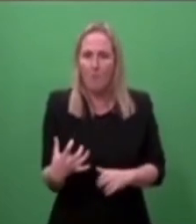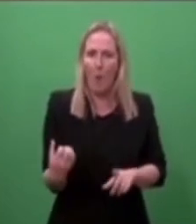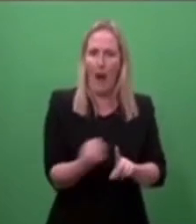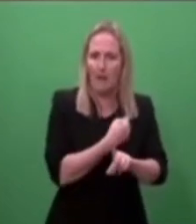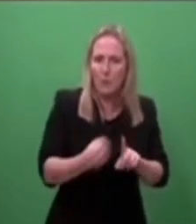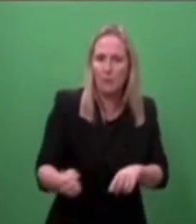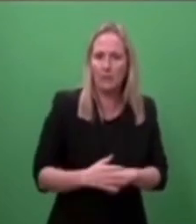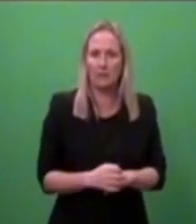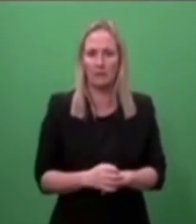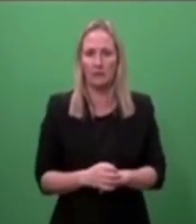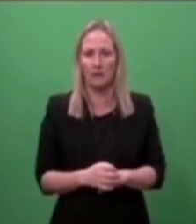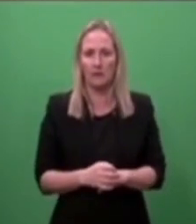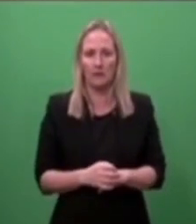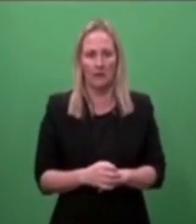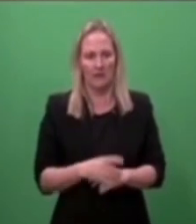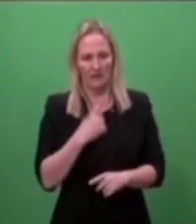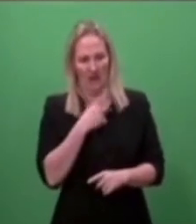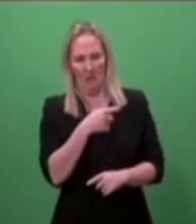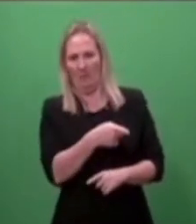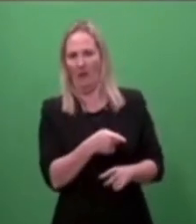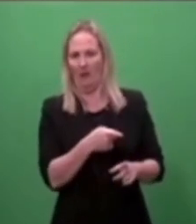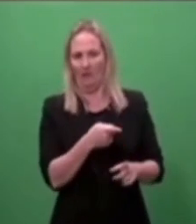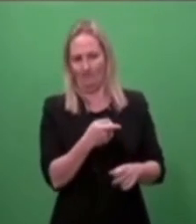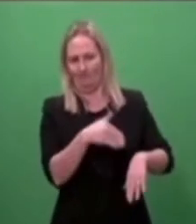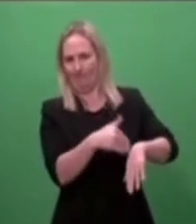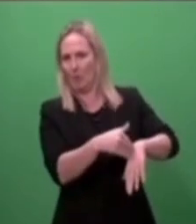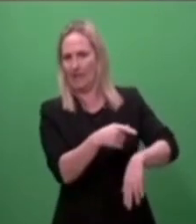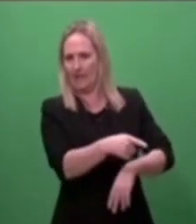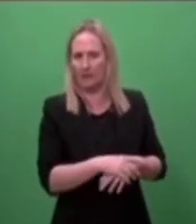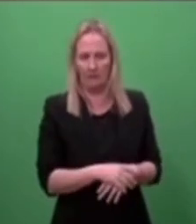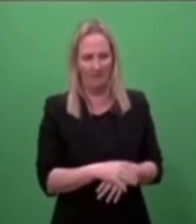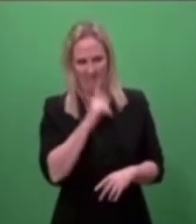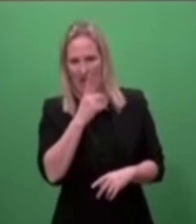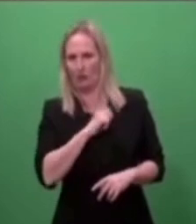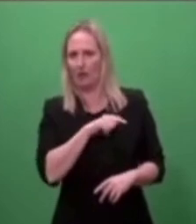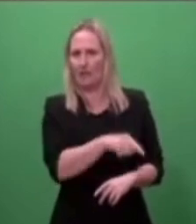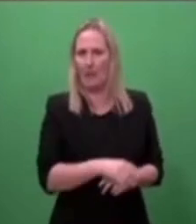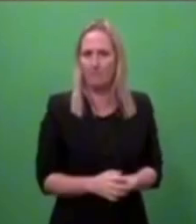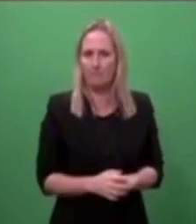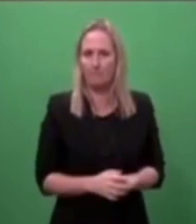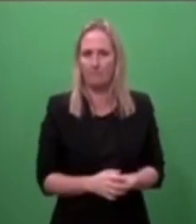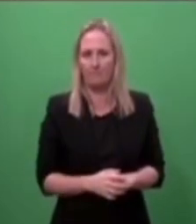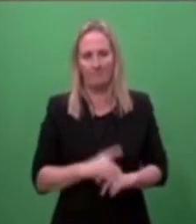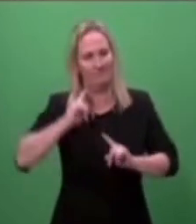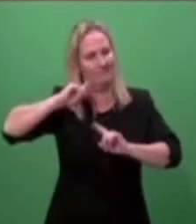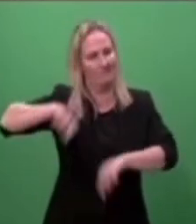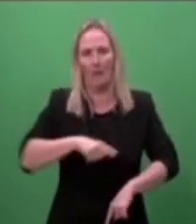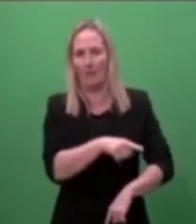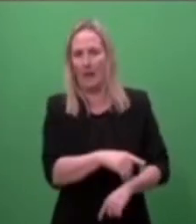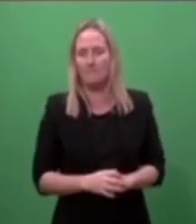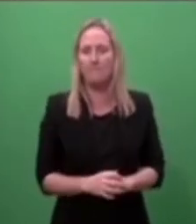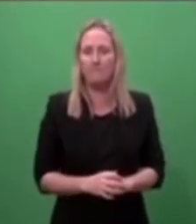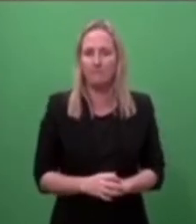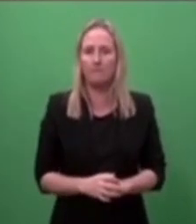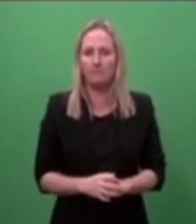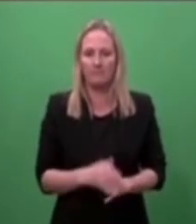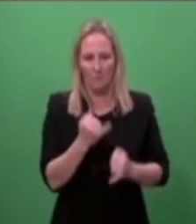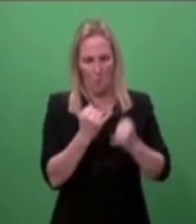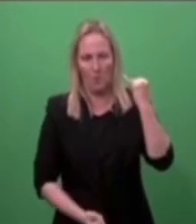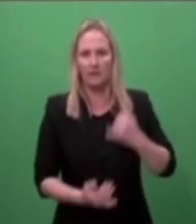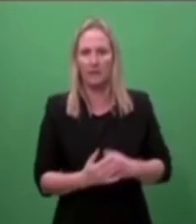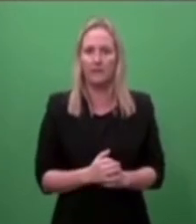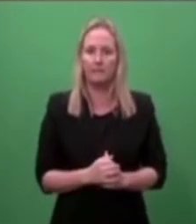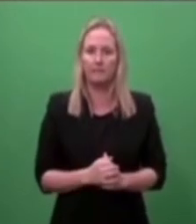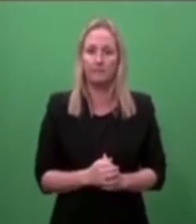the behaviour to discredit these children as not trustworthy and able to be ignored. I have my